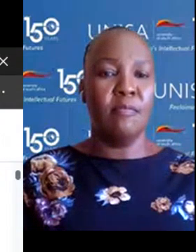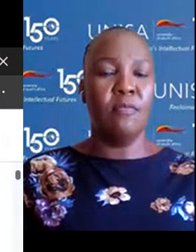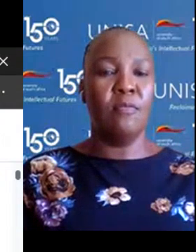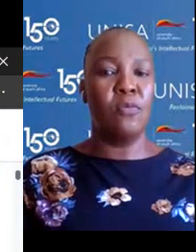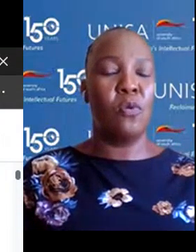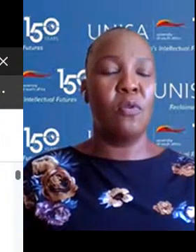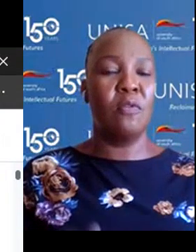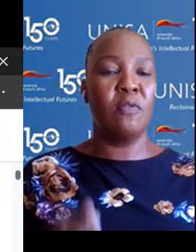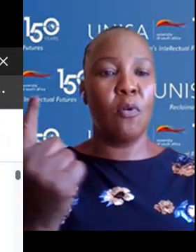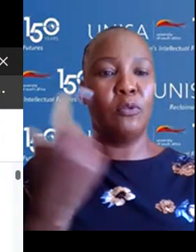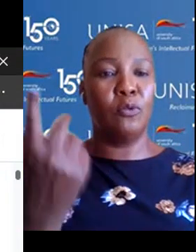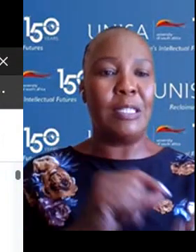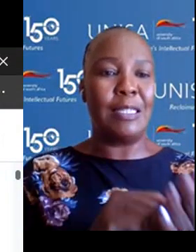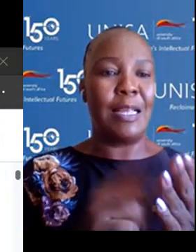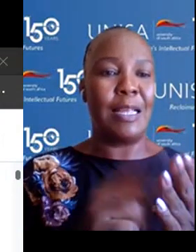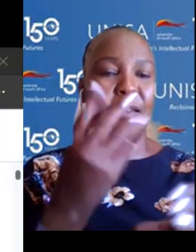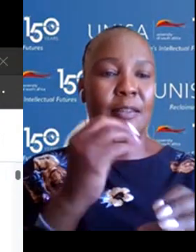in.